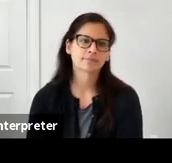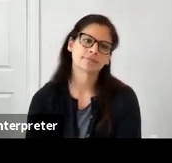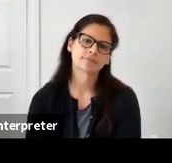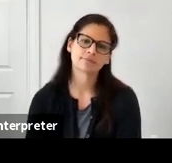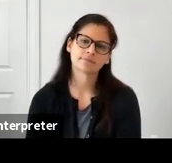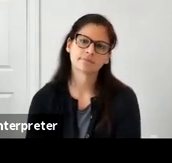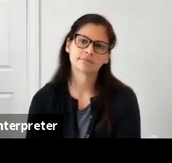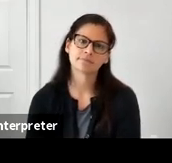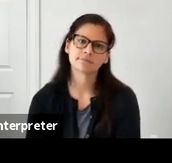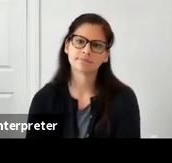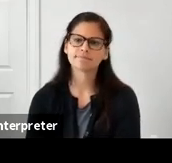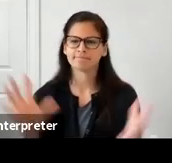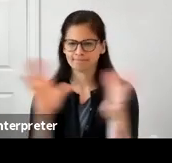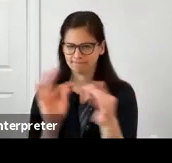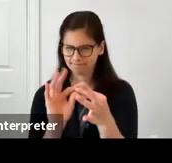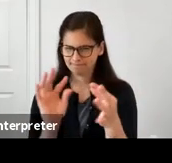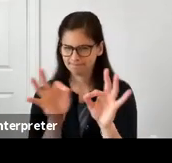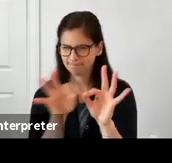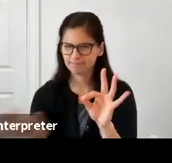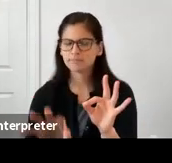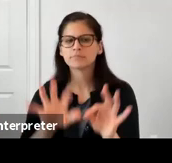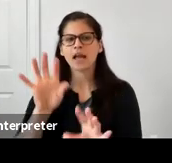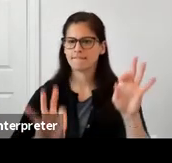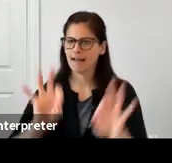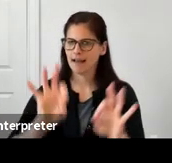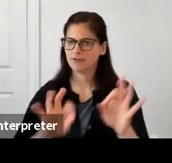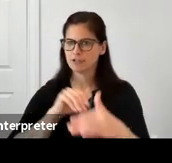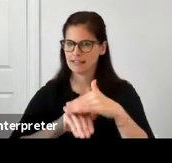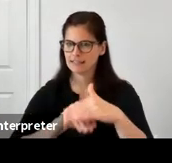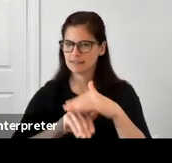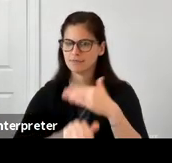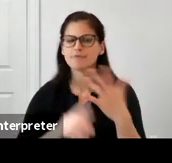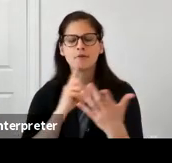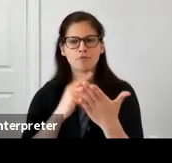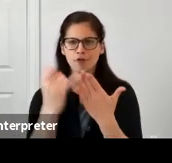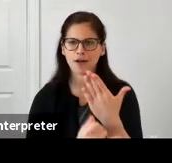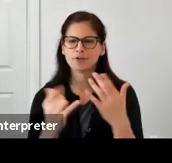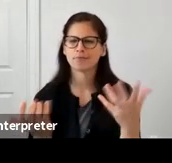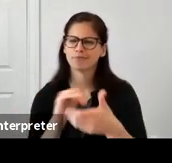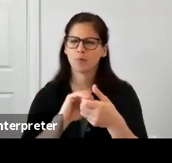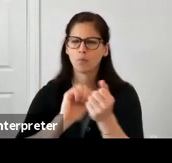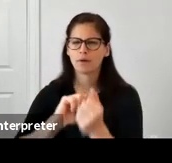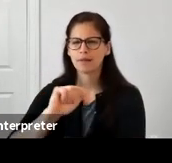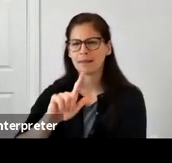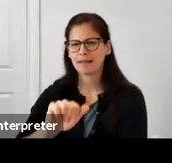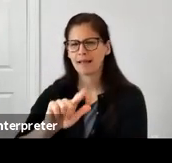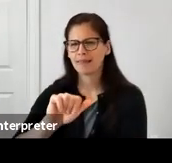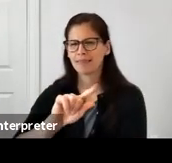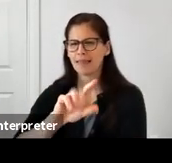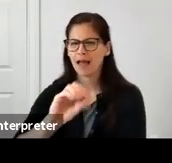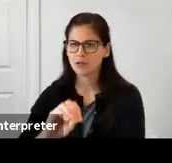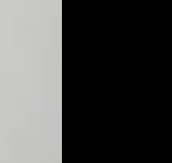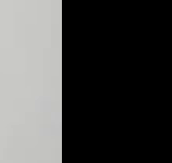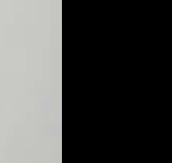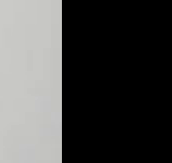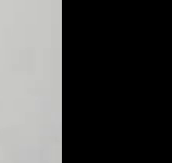The Fashion Accessibility Project was a unique artistic event we presented with partner Amelia Lazu to a sold-out audience in the Jackie Lieber